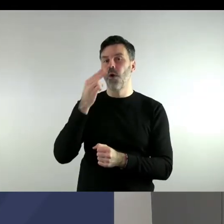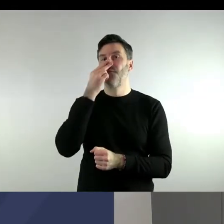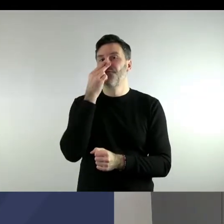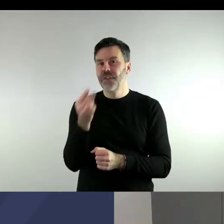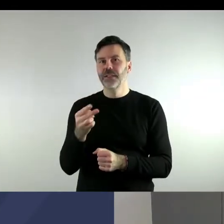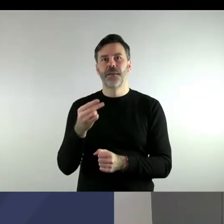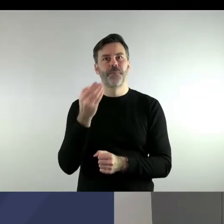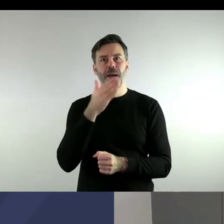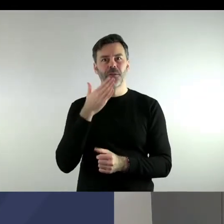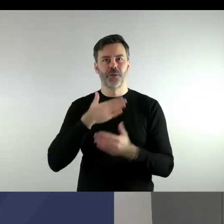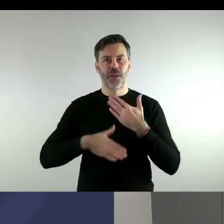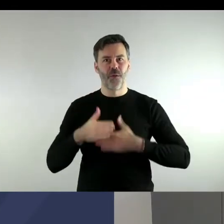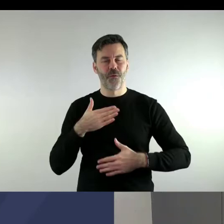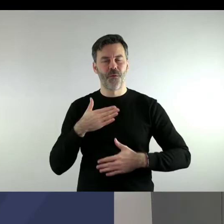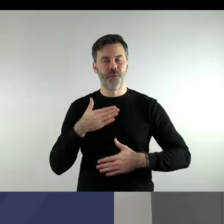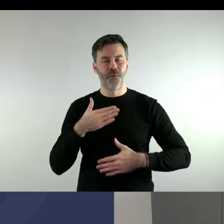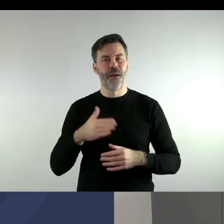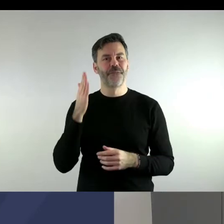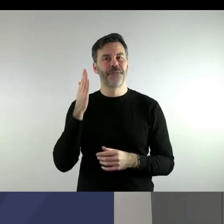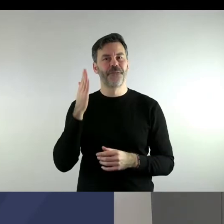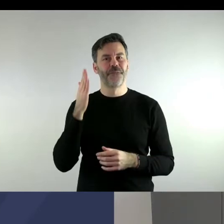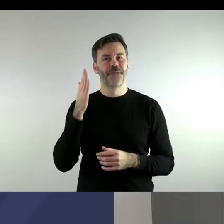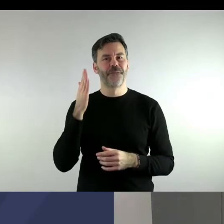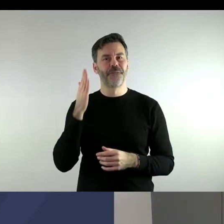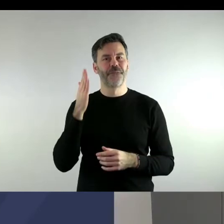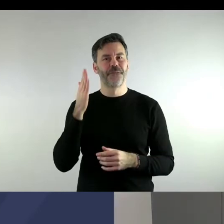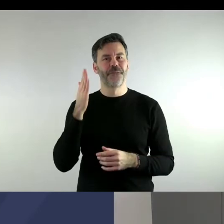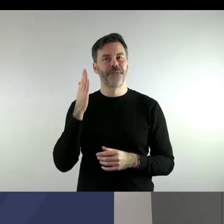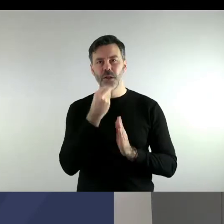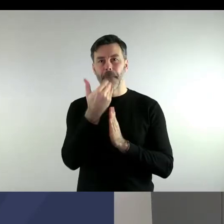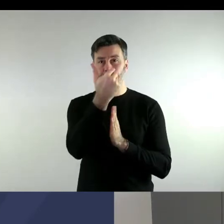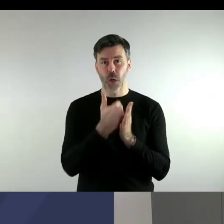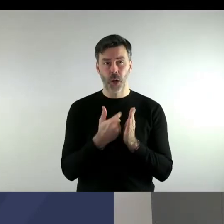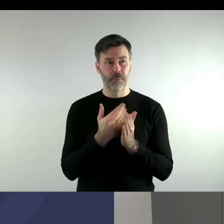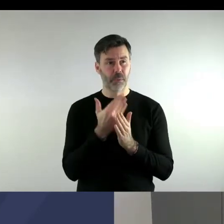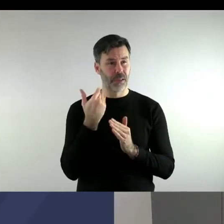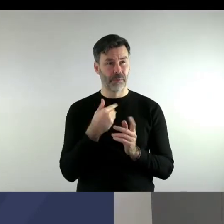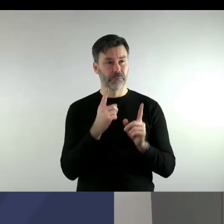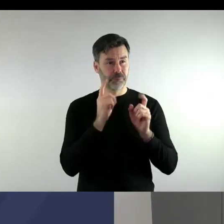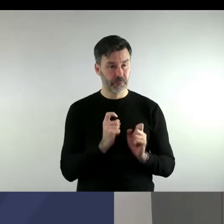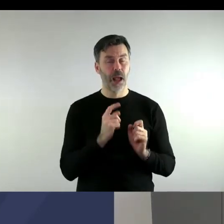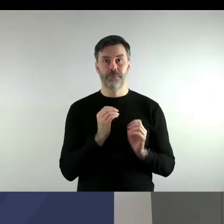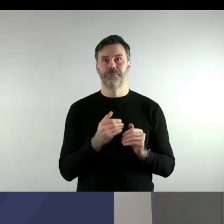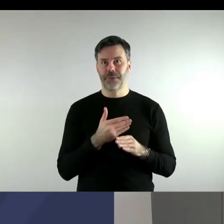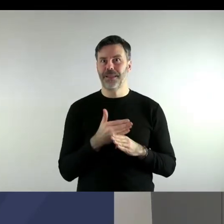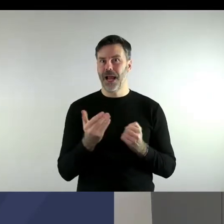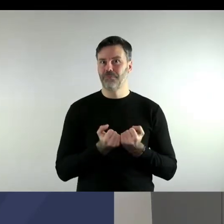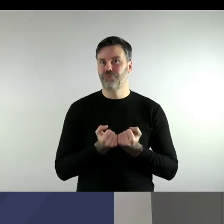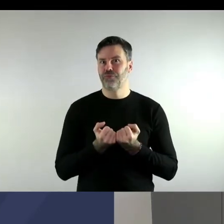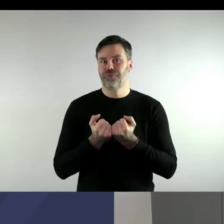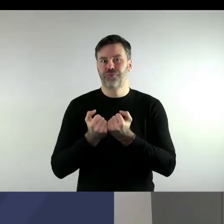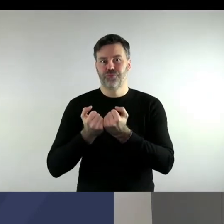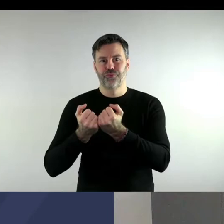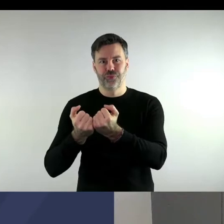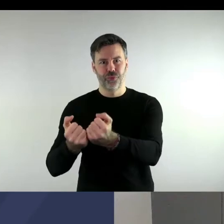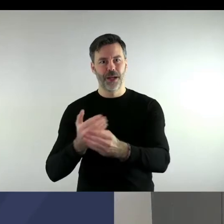within the framework of the development of your project. And I think this was most inspiring to see that these projects that were